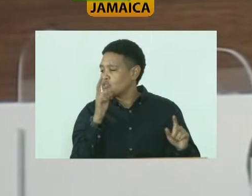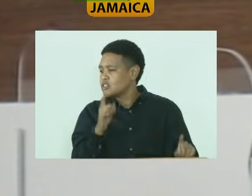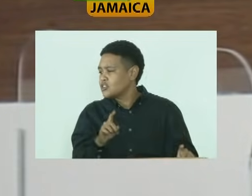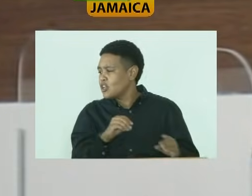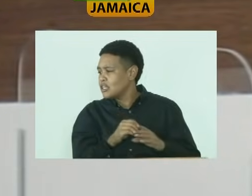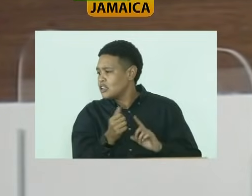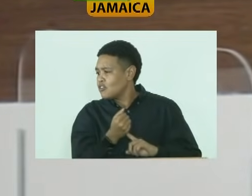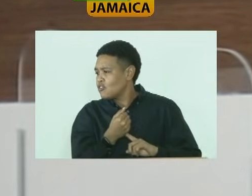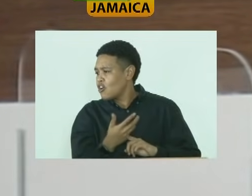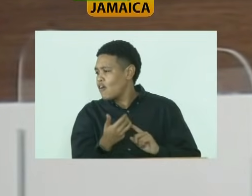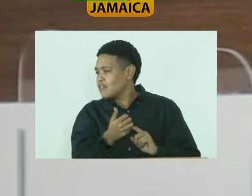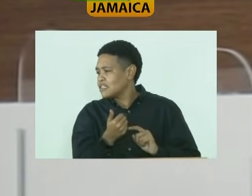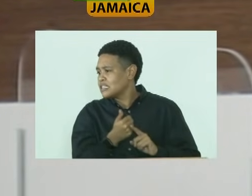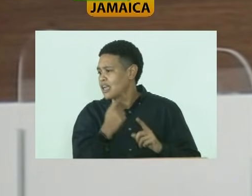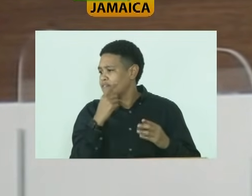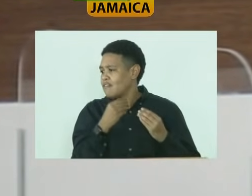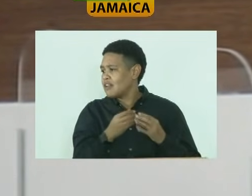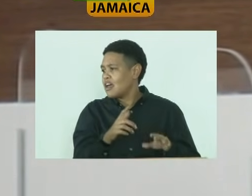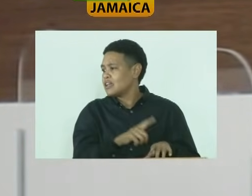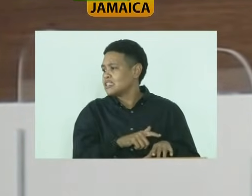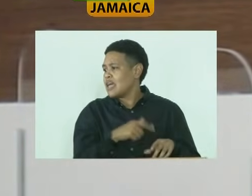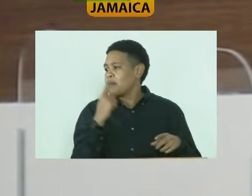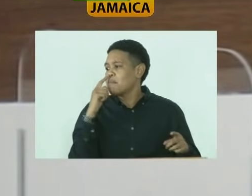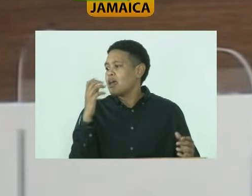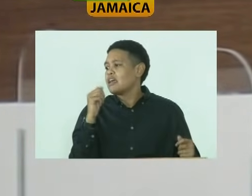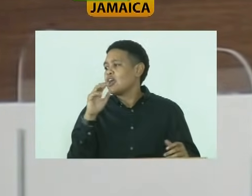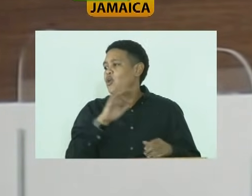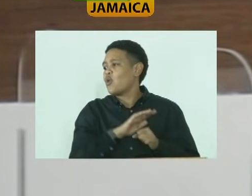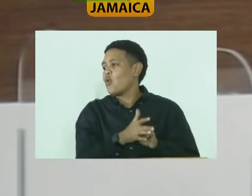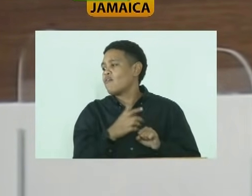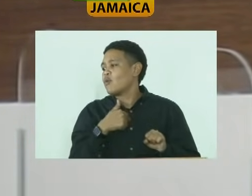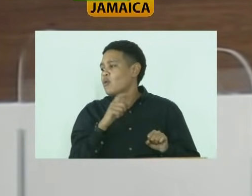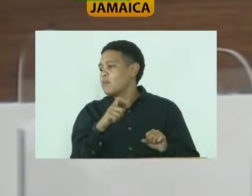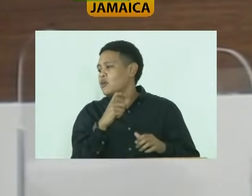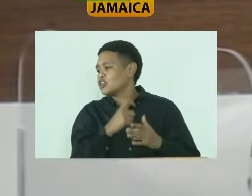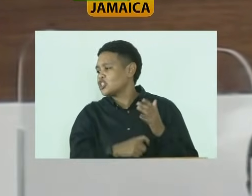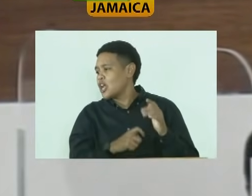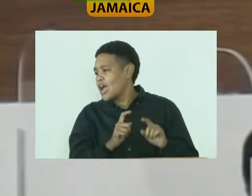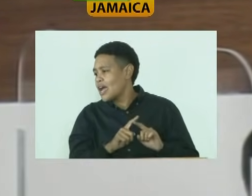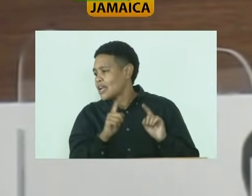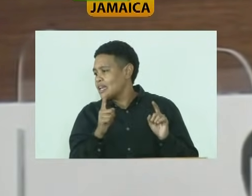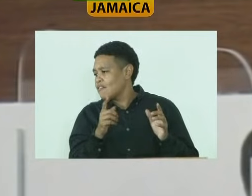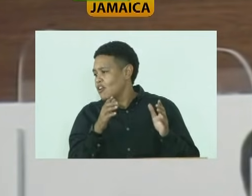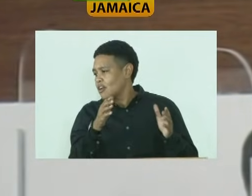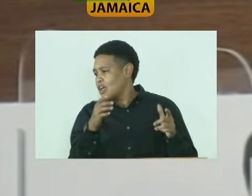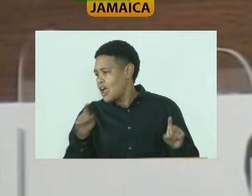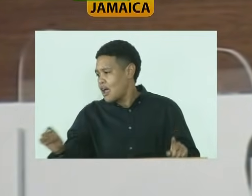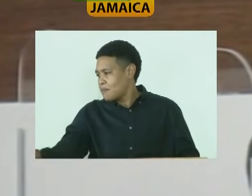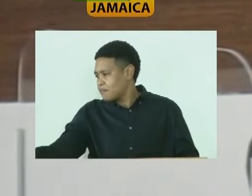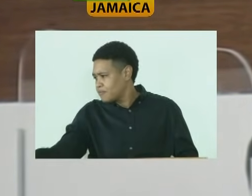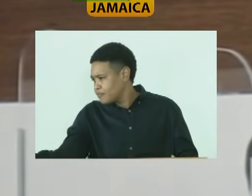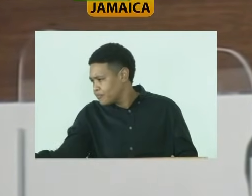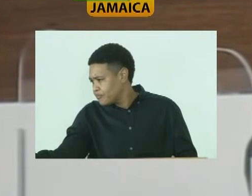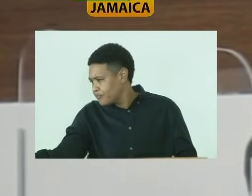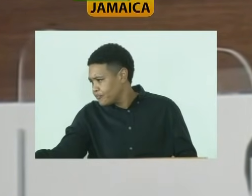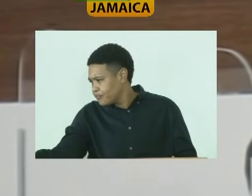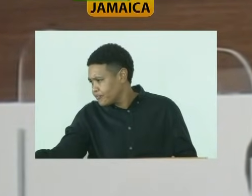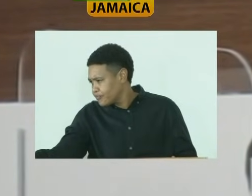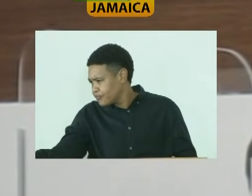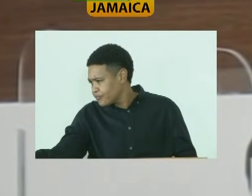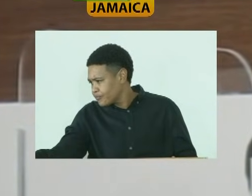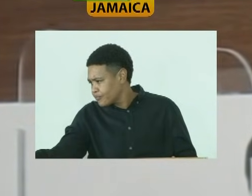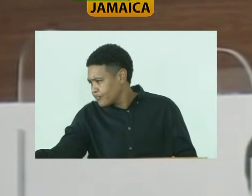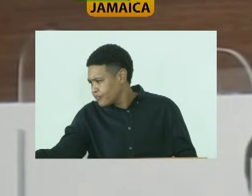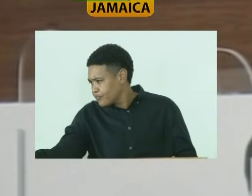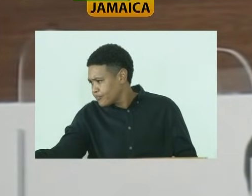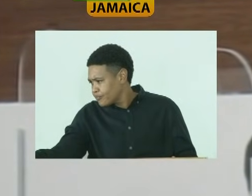recovery of the lost time attributed to the COVID-19. We must chart a different path. Madam Speaker, with these initiatives,